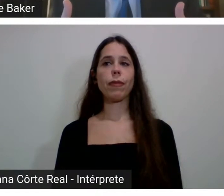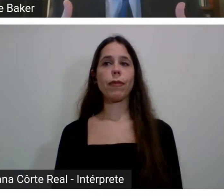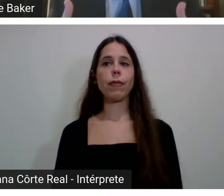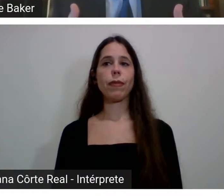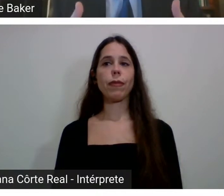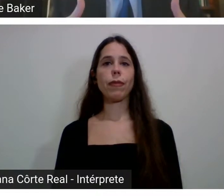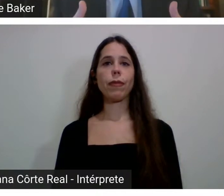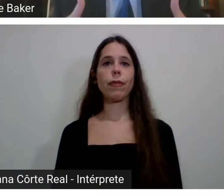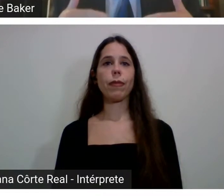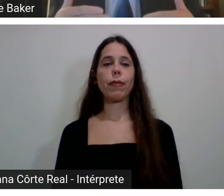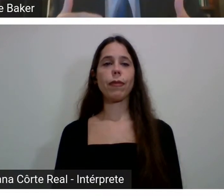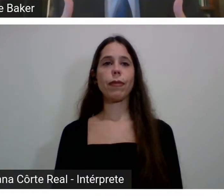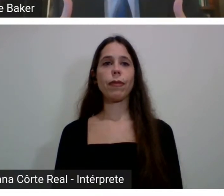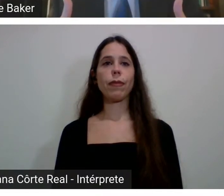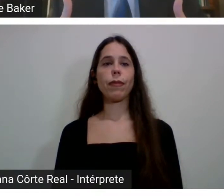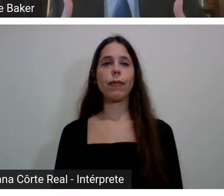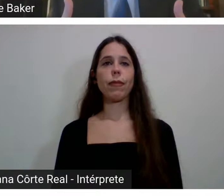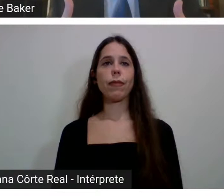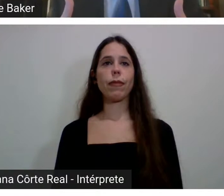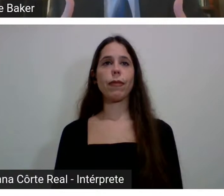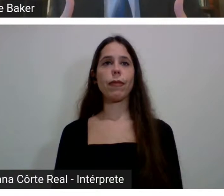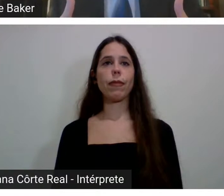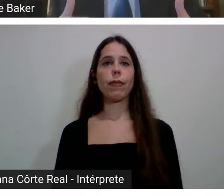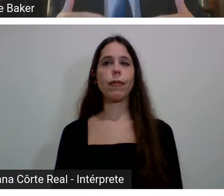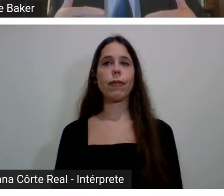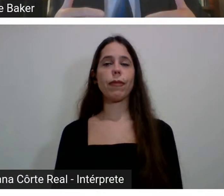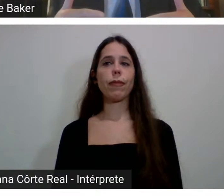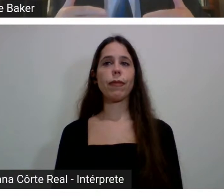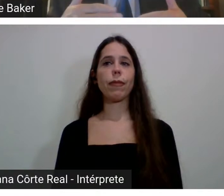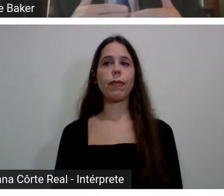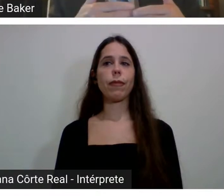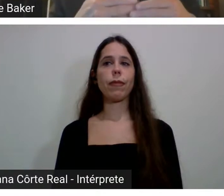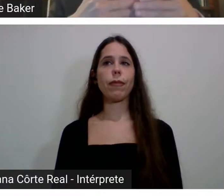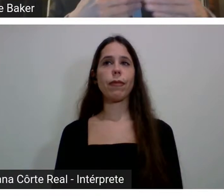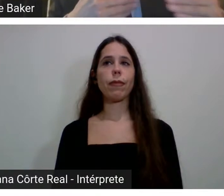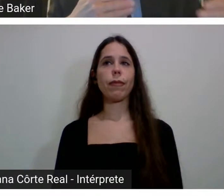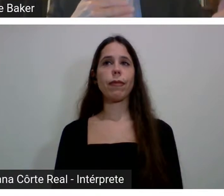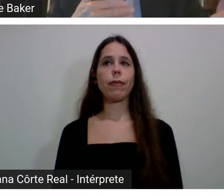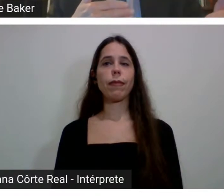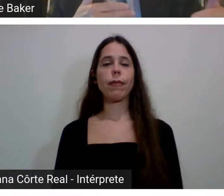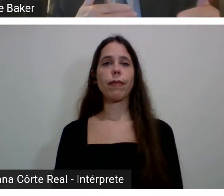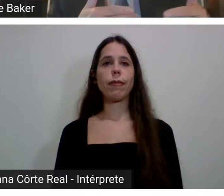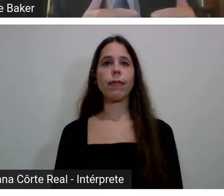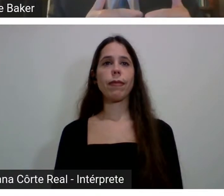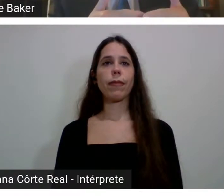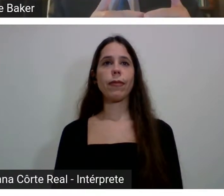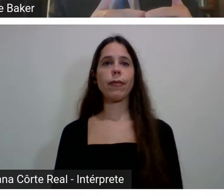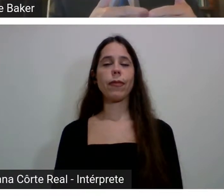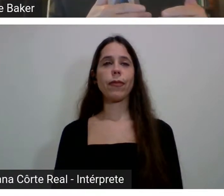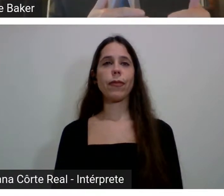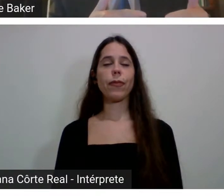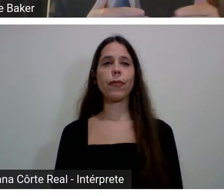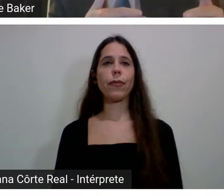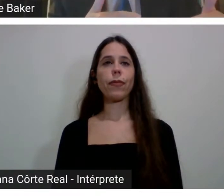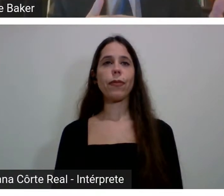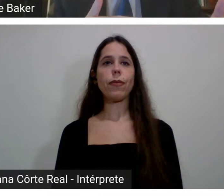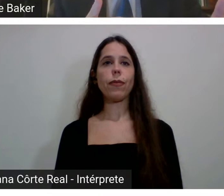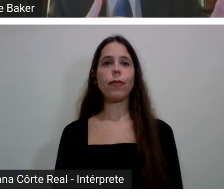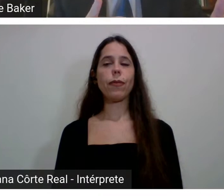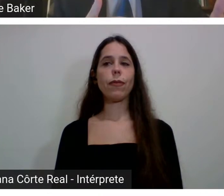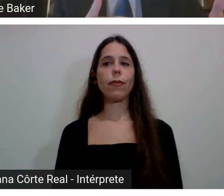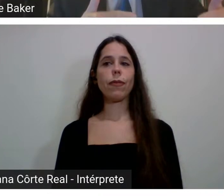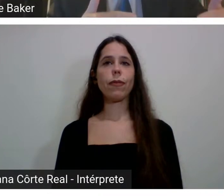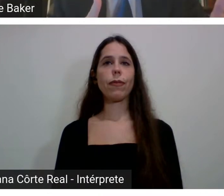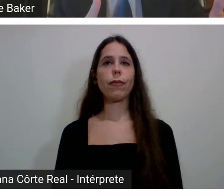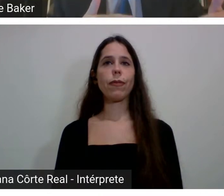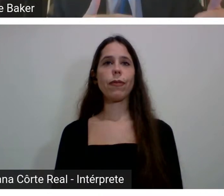talking about what would it take to have an ongoing doubling or